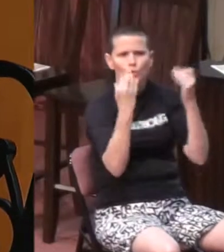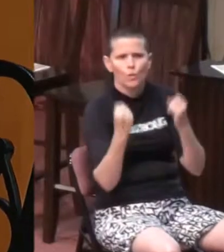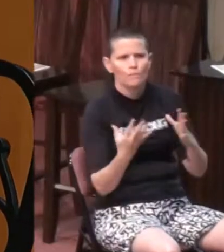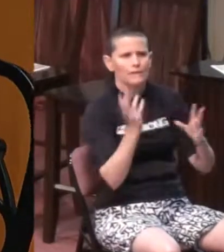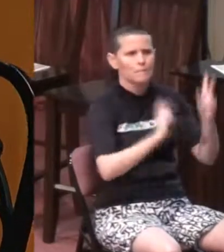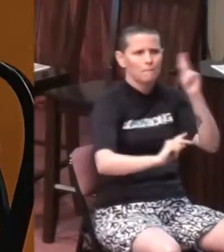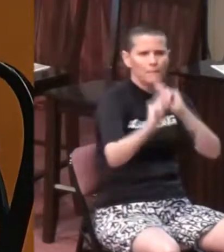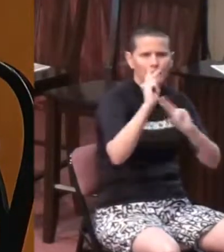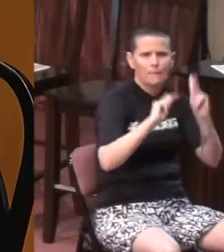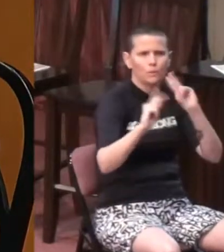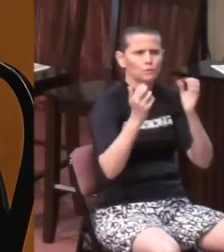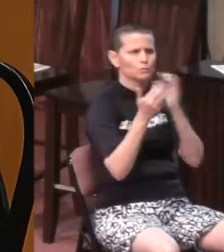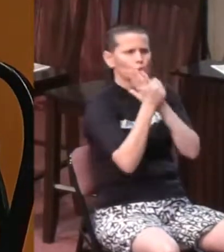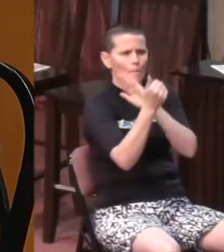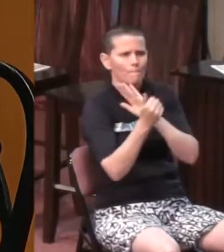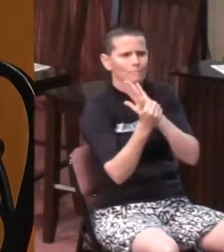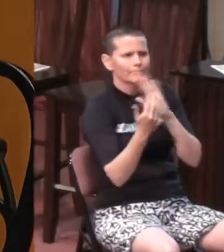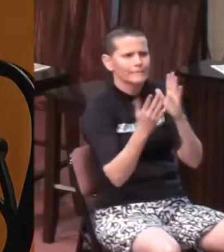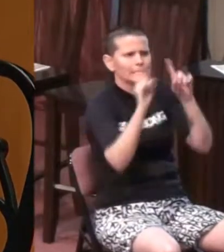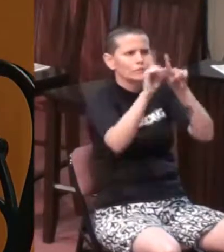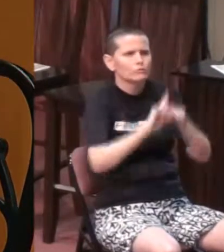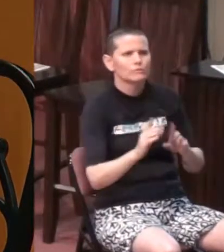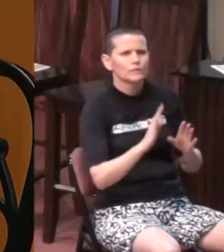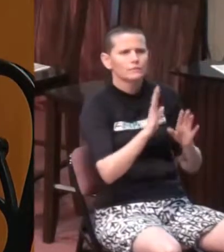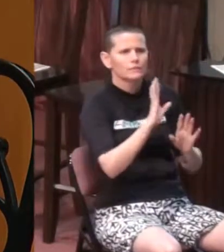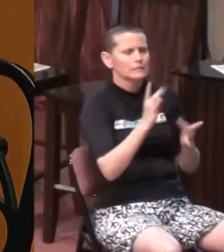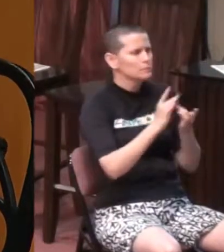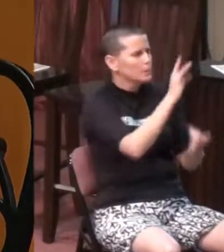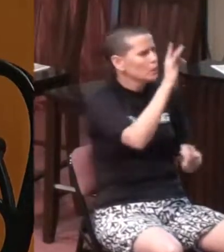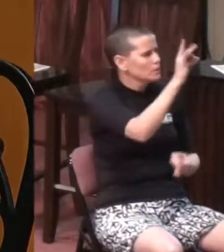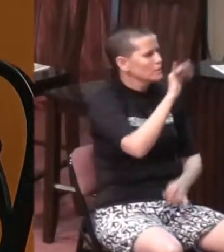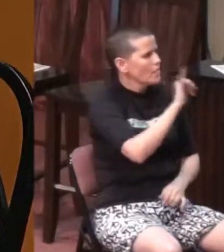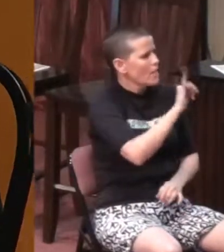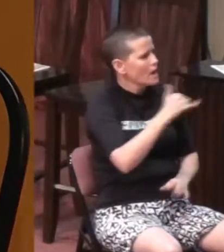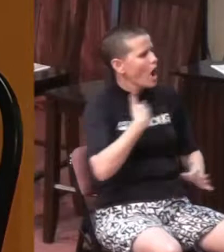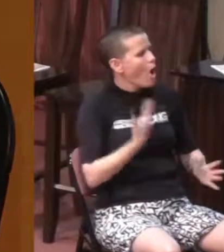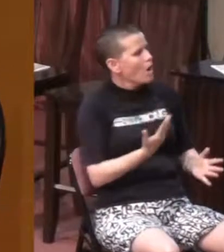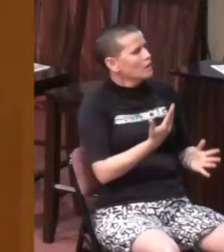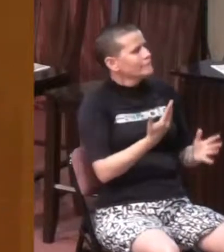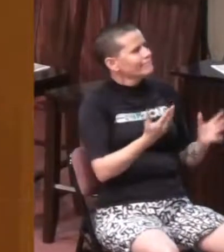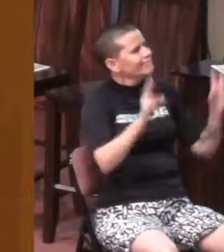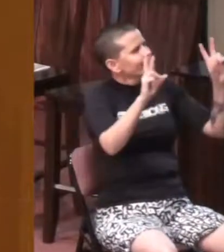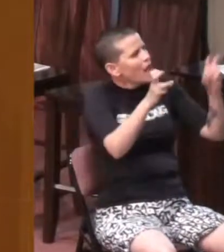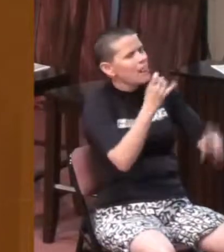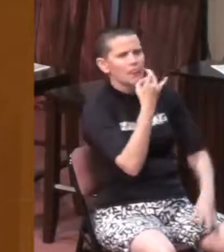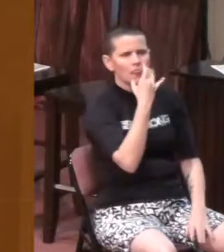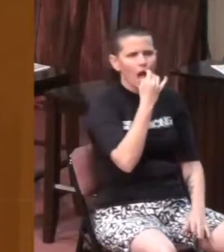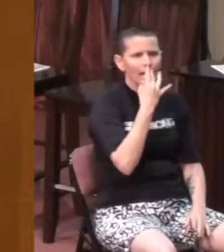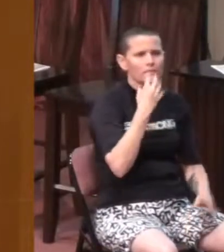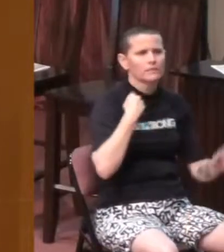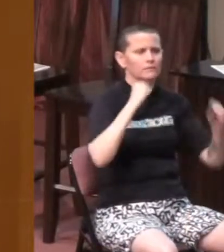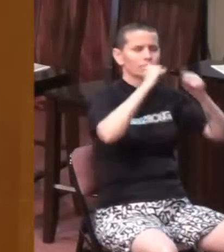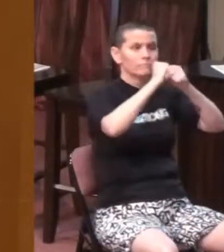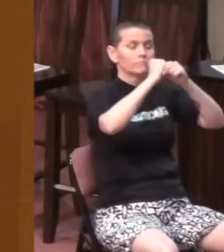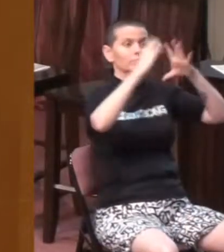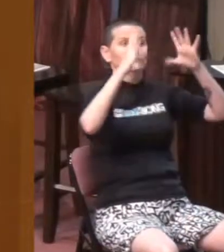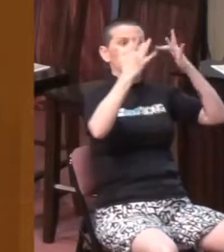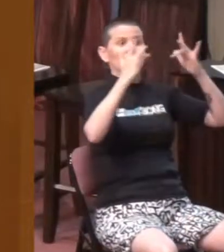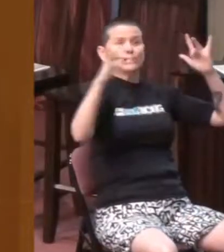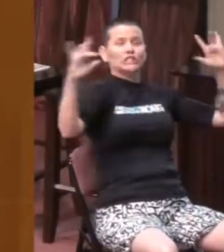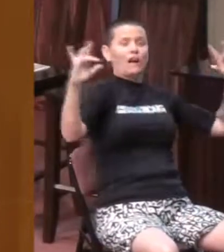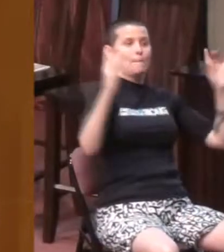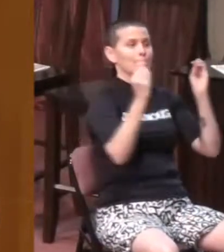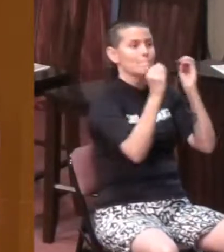shine the light of who we are in a more brilliant way than we even have to date. And it was so absolutely